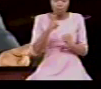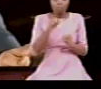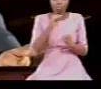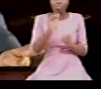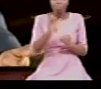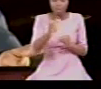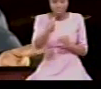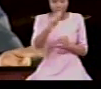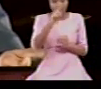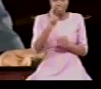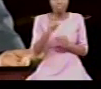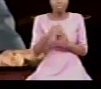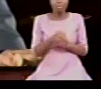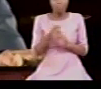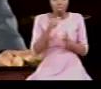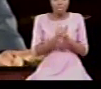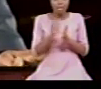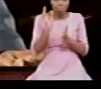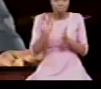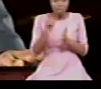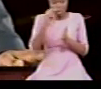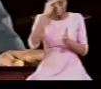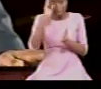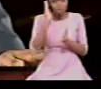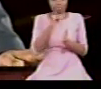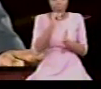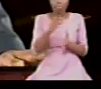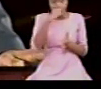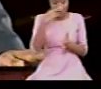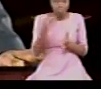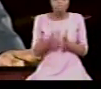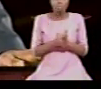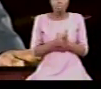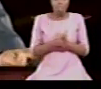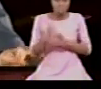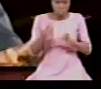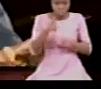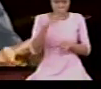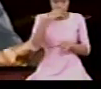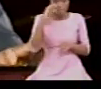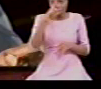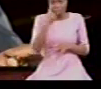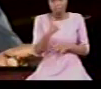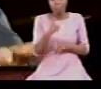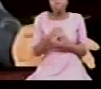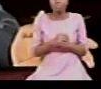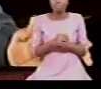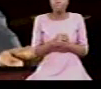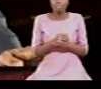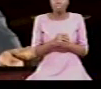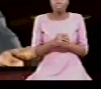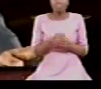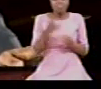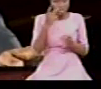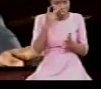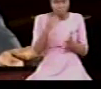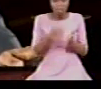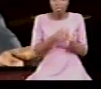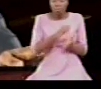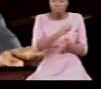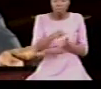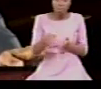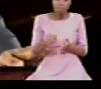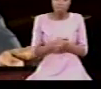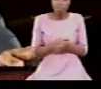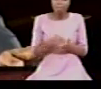thyself. Thou that preachest a man should not steal, does that steal? You're sowing. In the